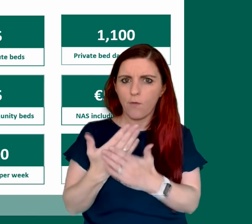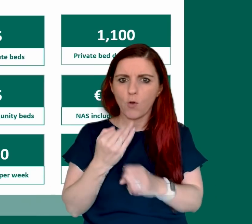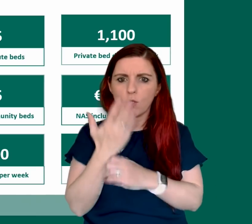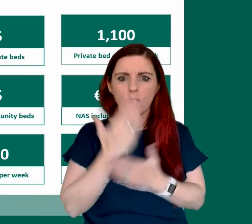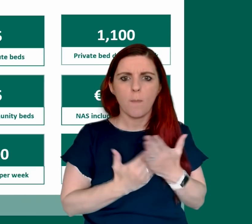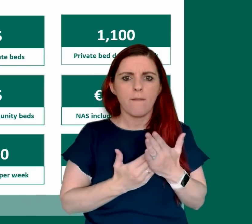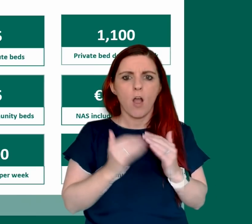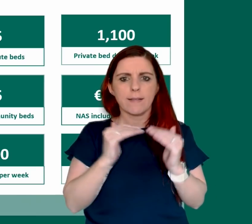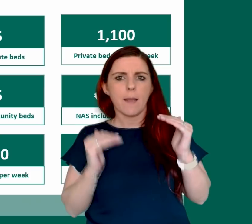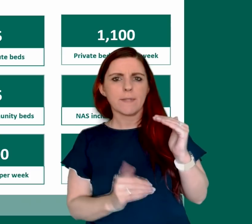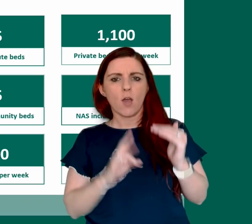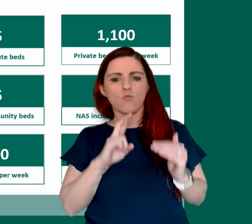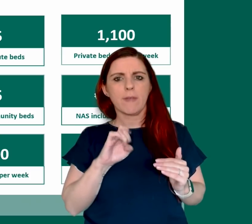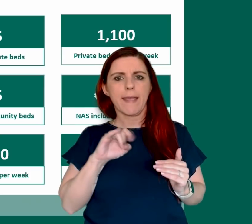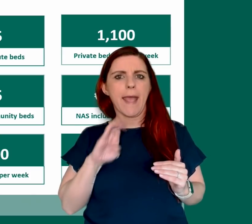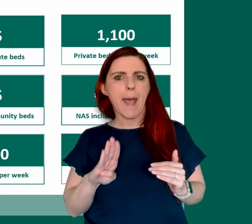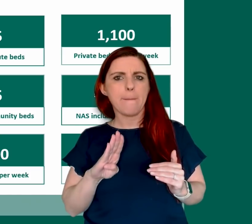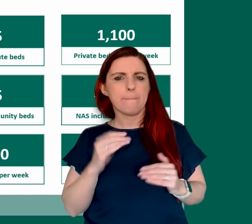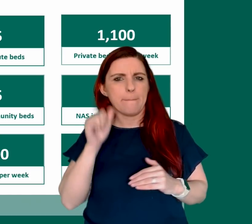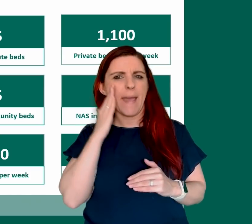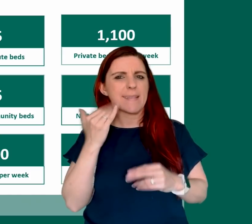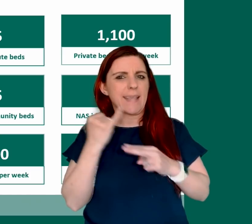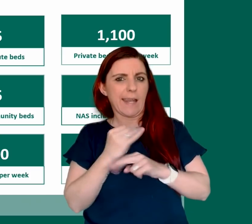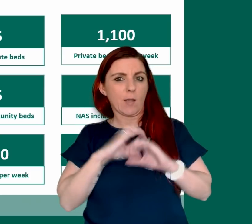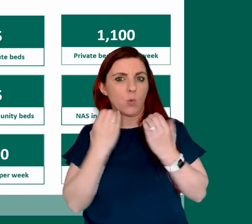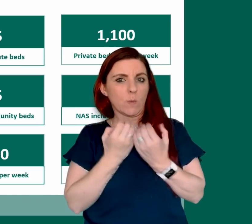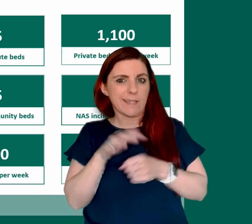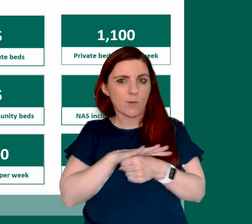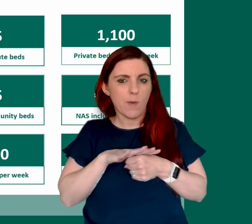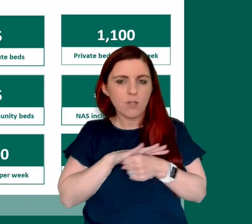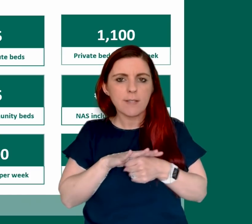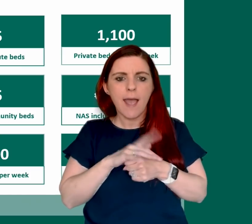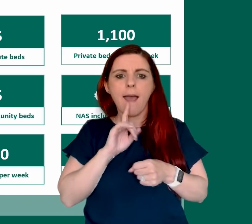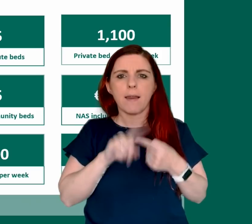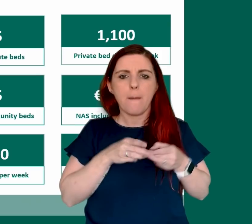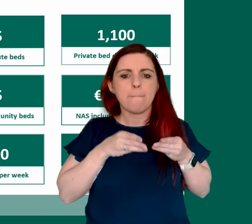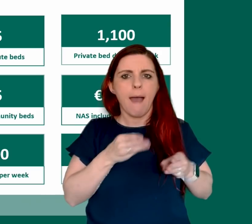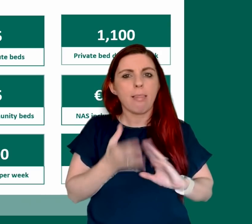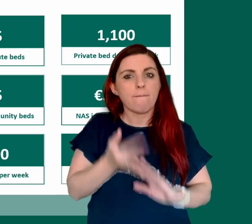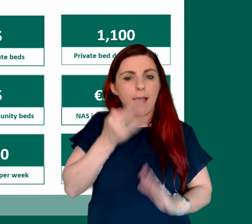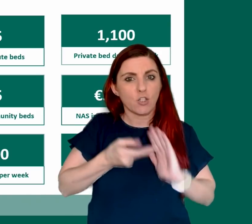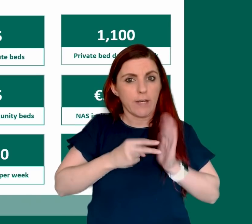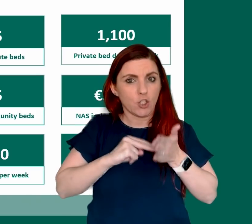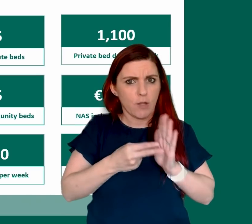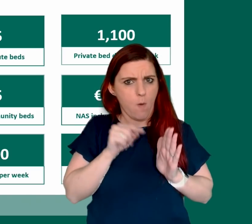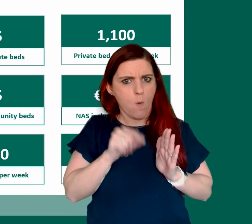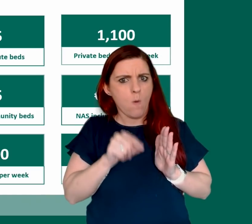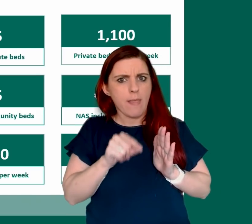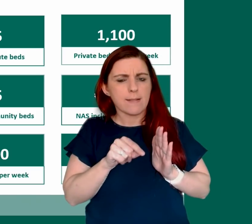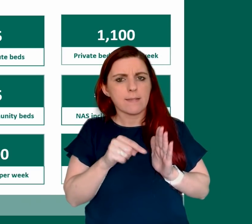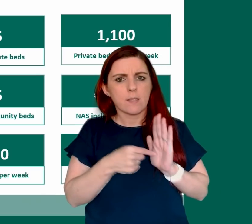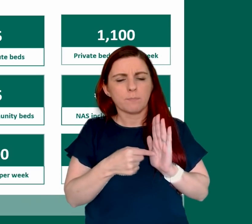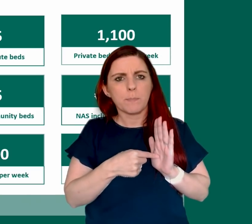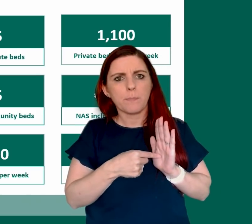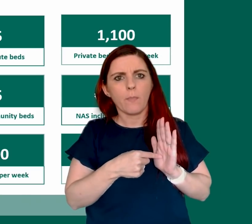down and rehab beds within community settings, and the Pathfinder initiative, which has been really very, very, I